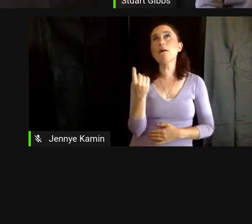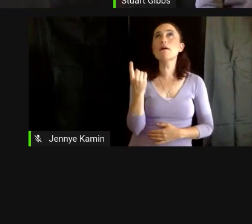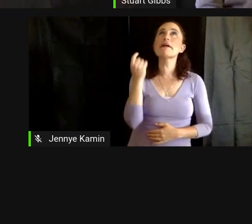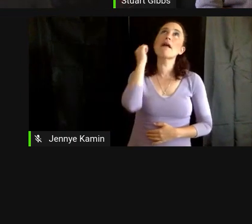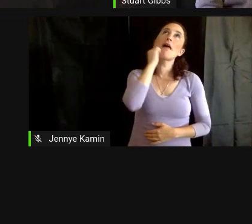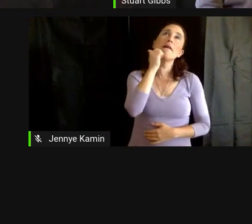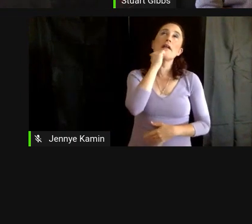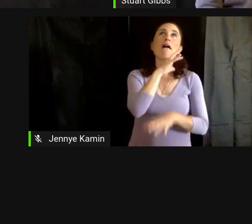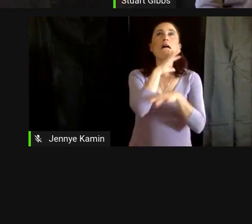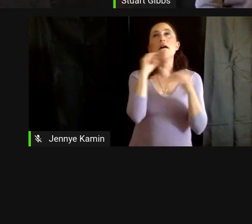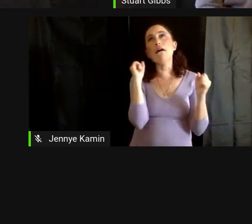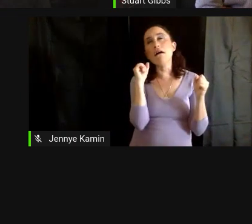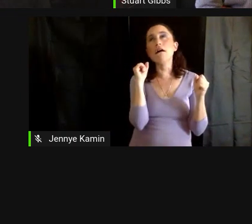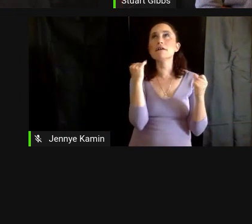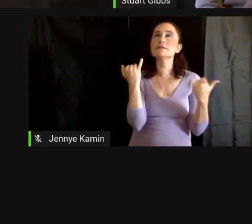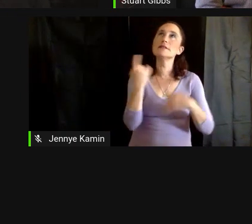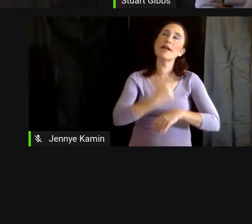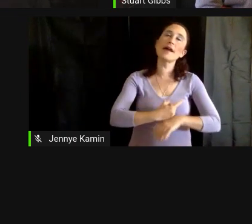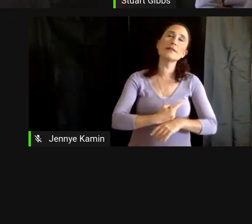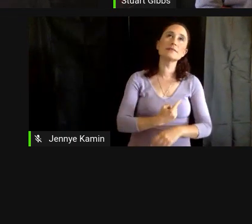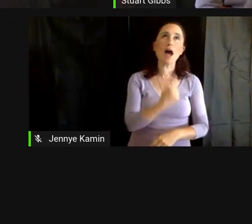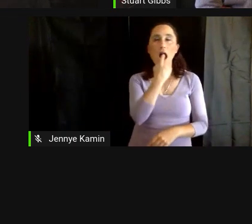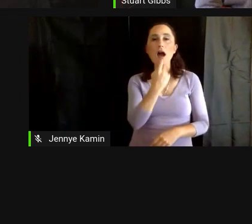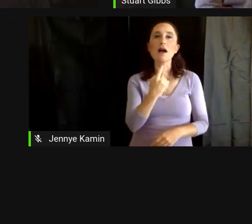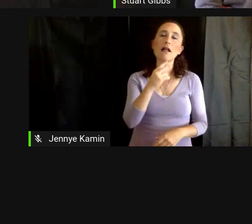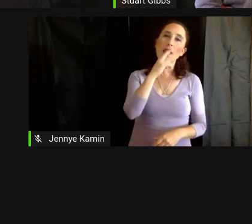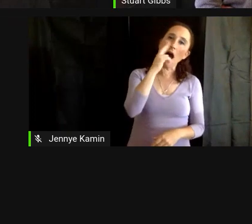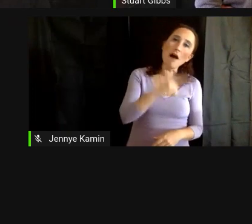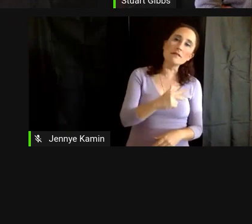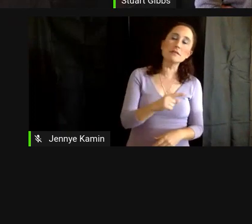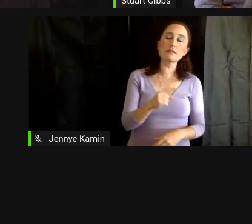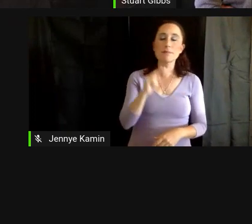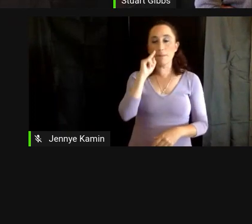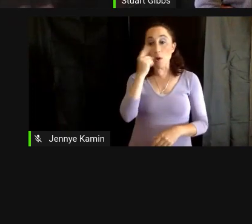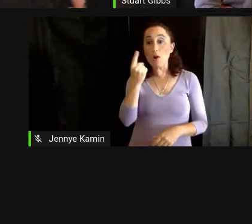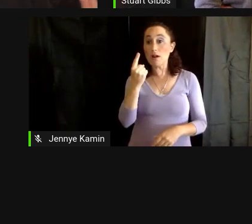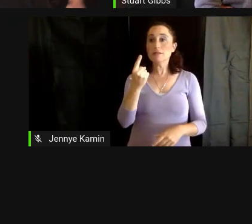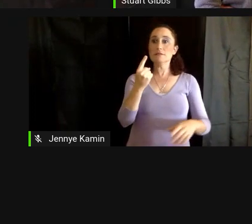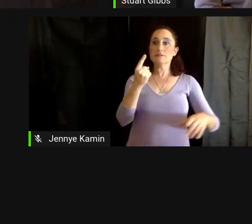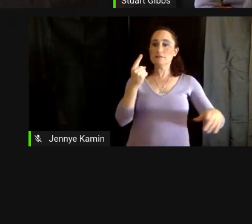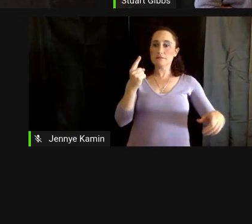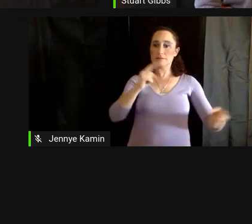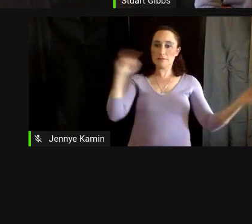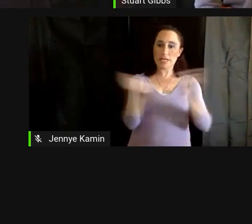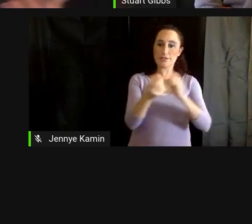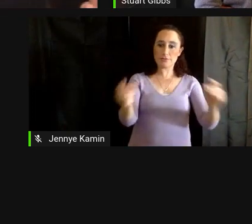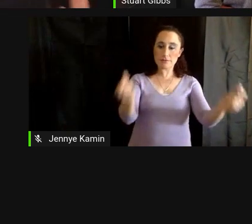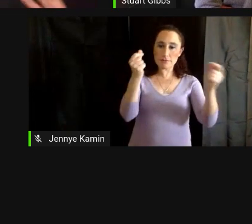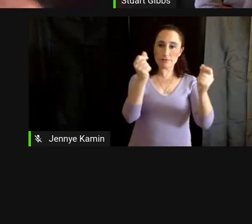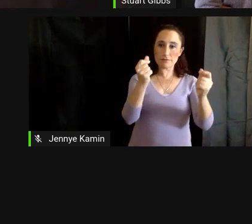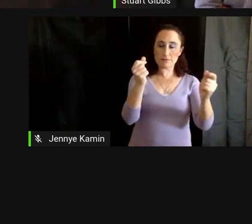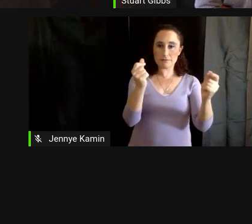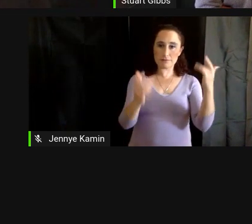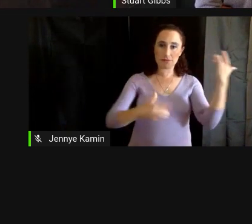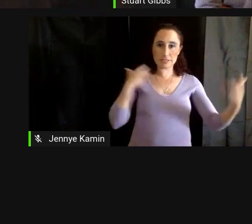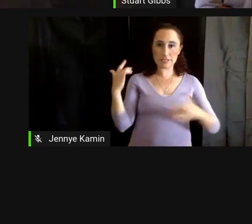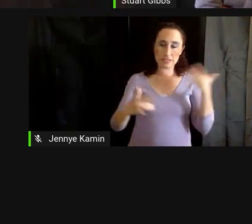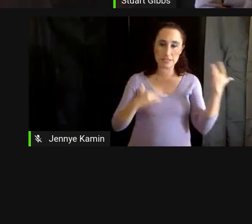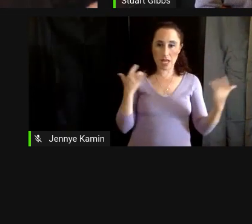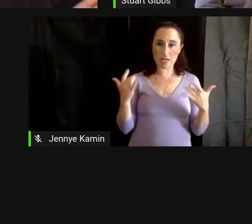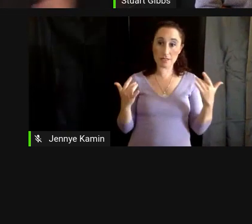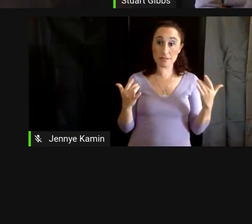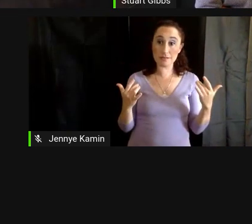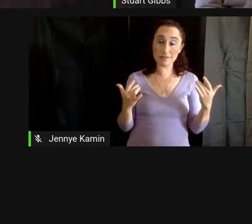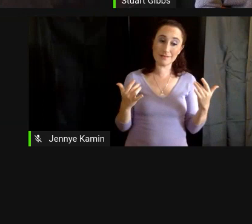day is lousy, situations that become really fantastic and filled with adventure and